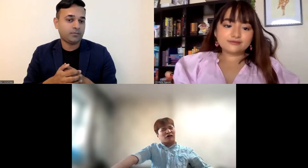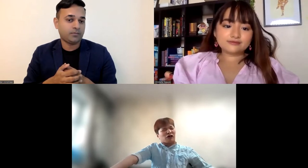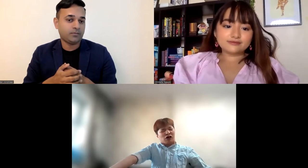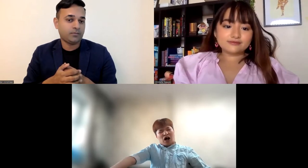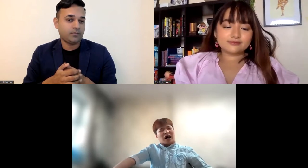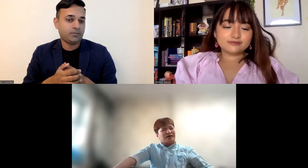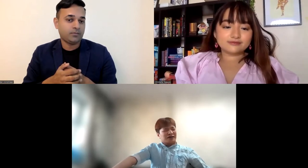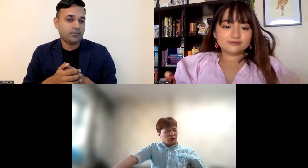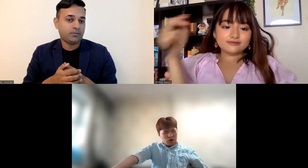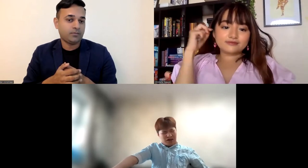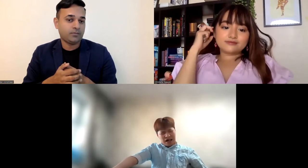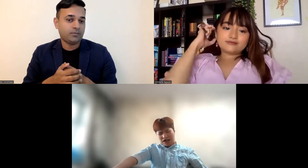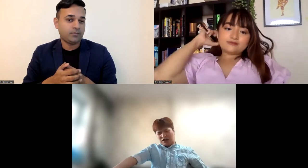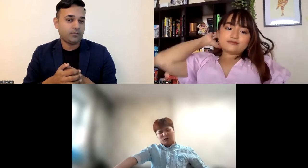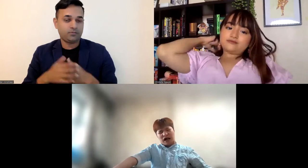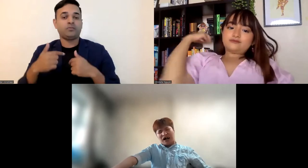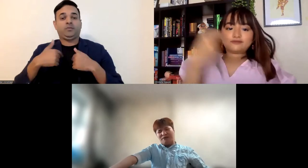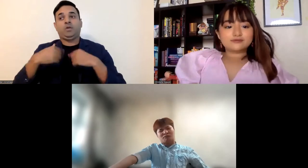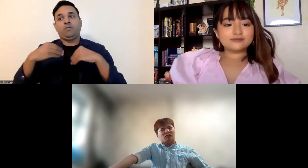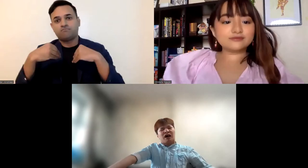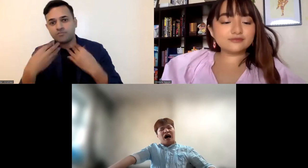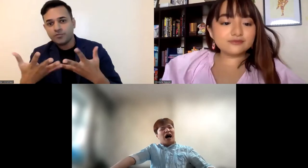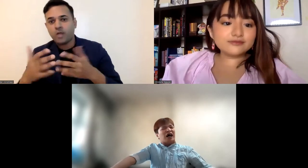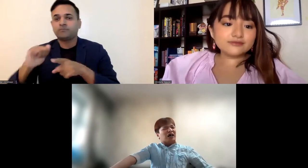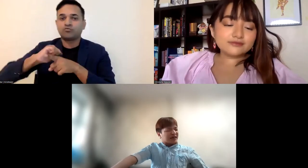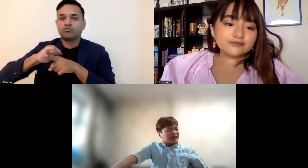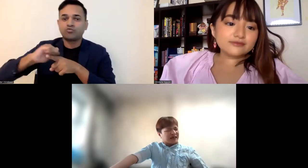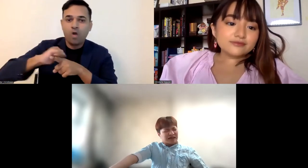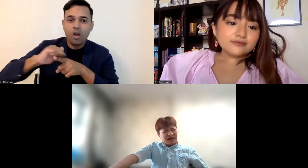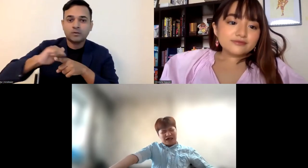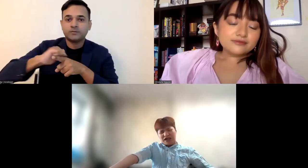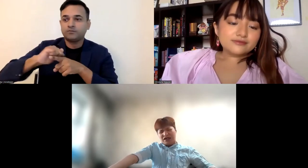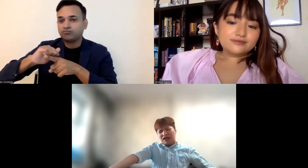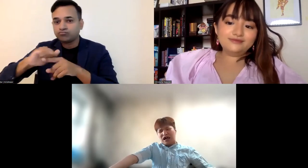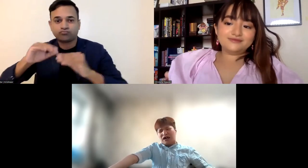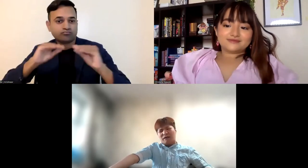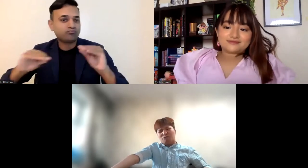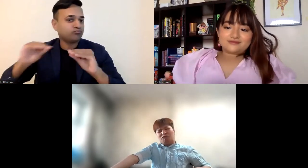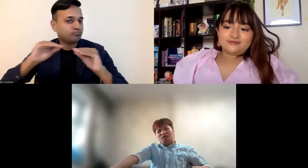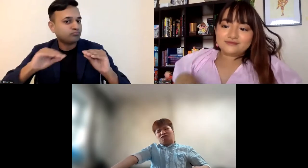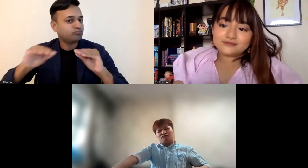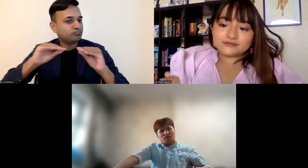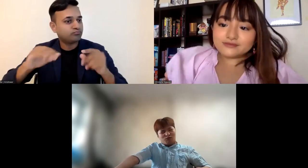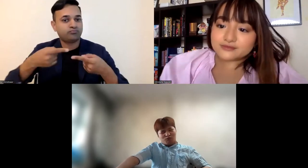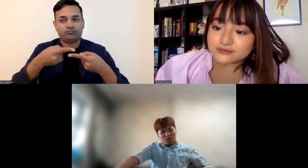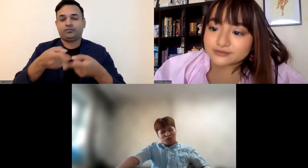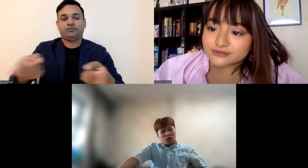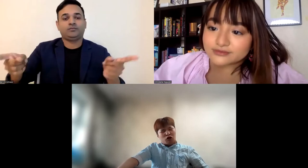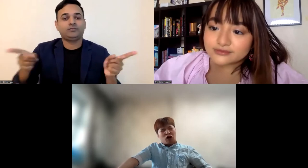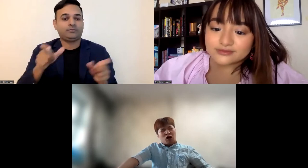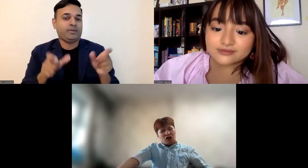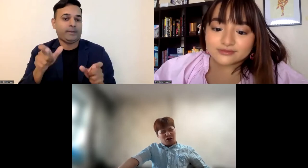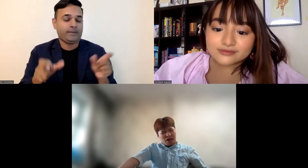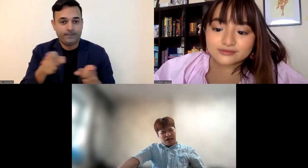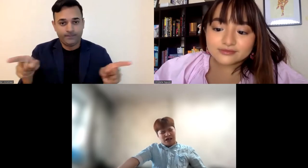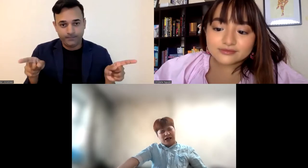trainings, and then also as far as the policy in Mongolia, I have been working on the particular policy of